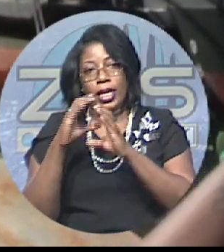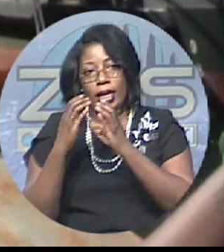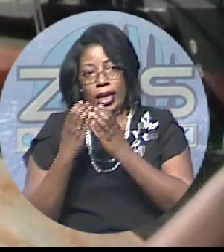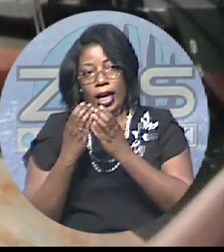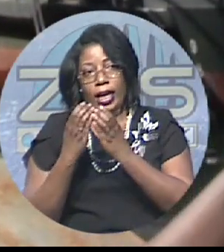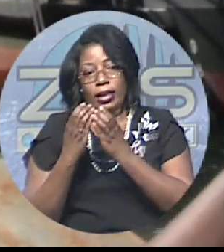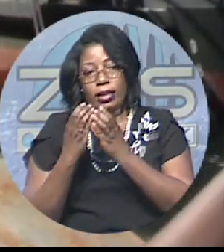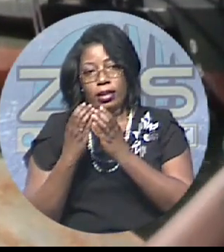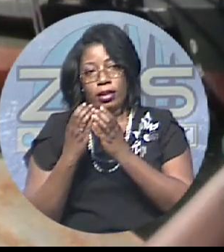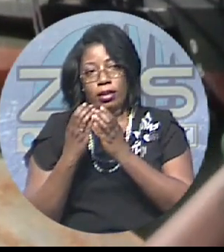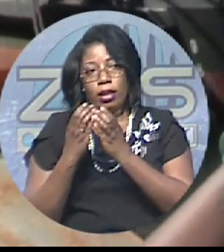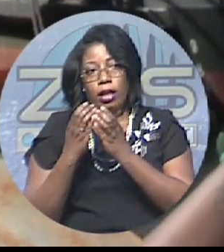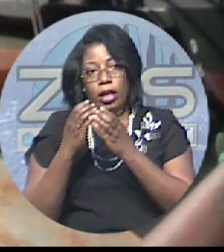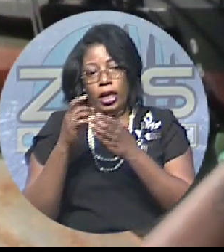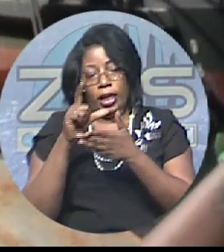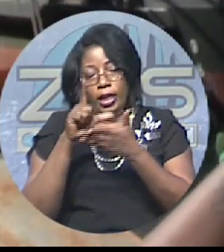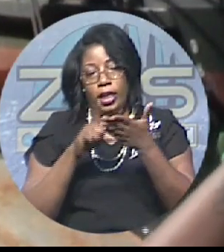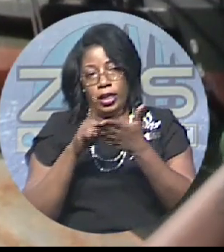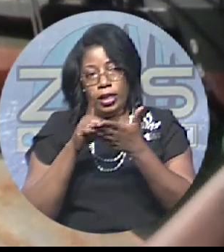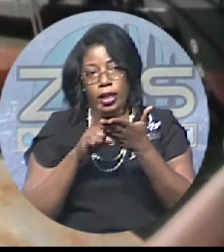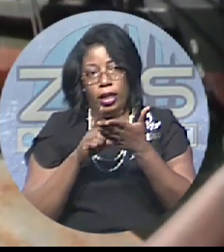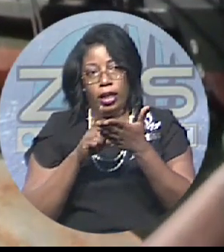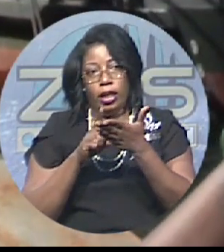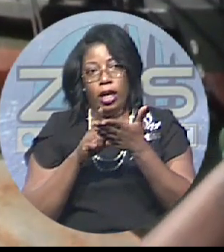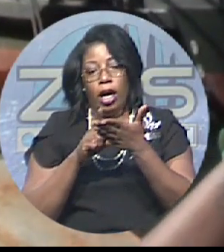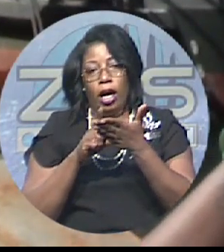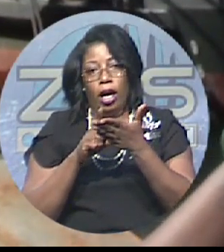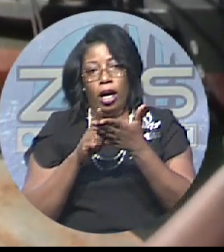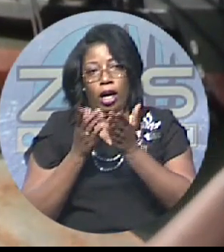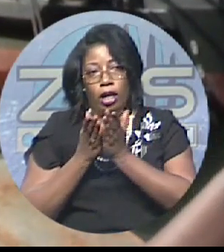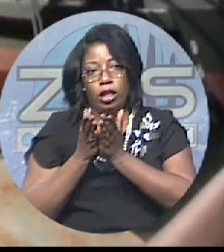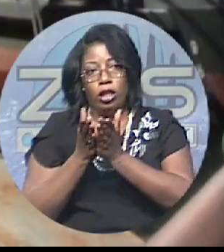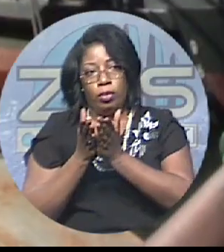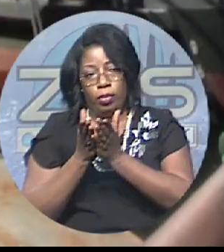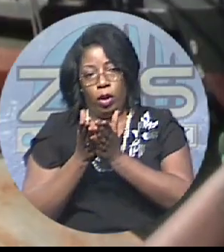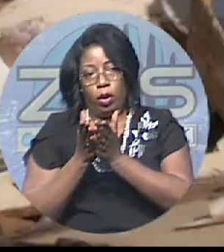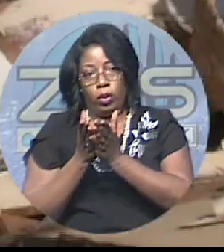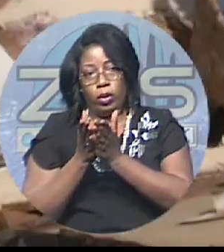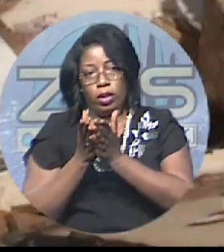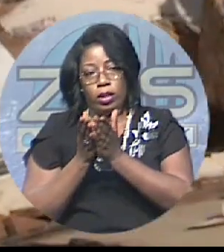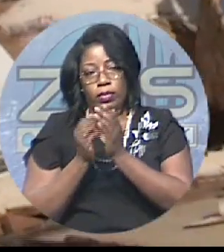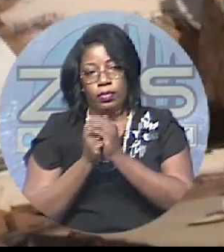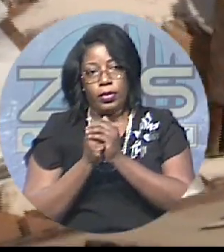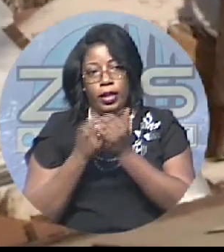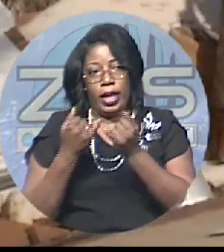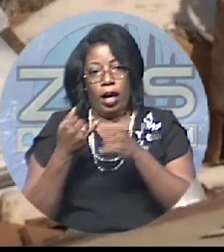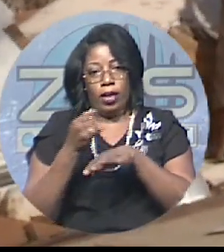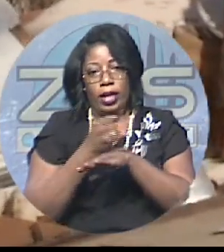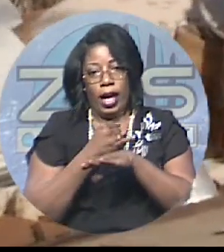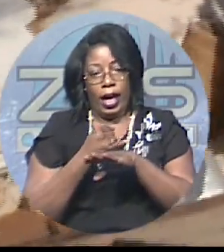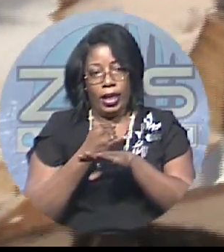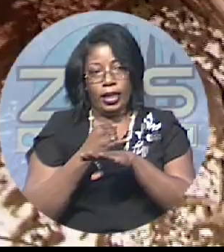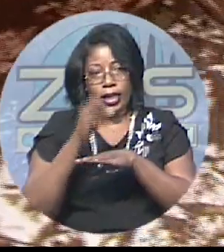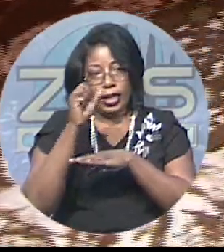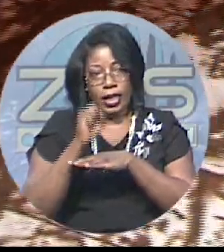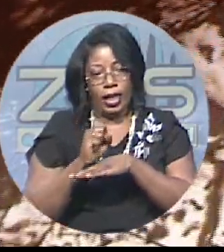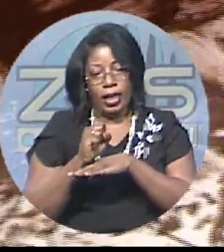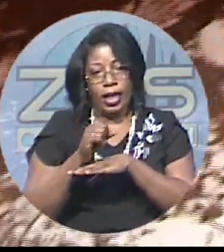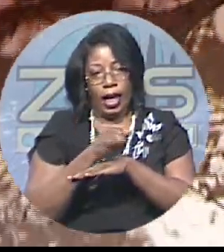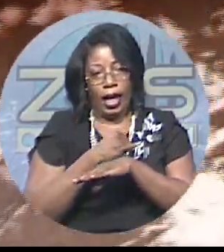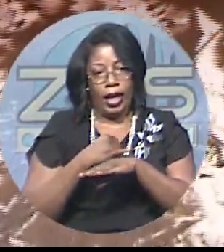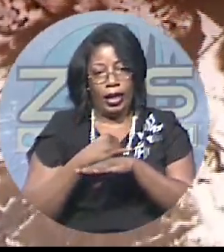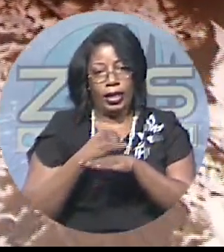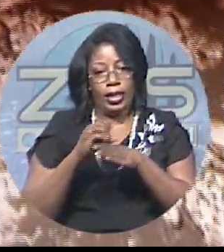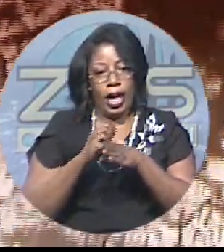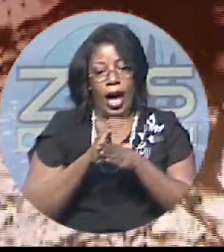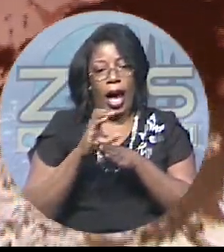have boats like Dream Girl, Thunderbird, Sweet Island Gal, San Sally. Islands in the southern part of the Bahamas like Acklands,